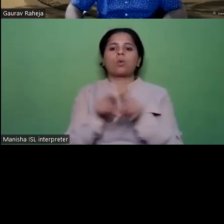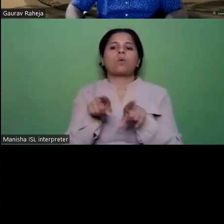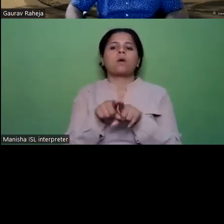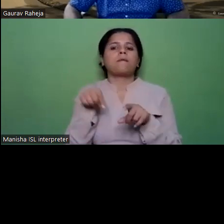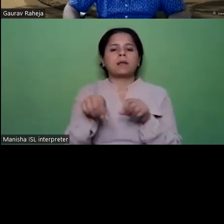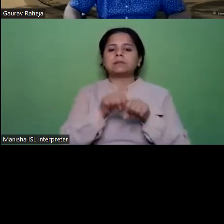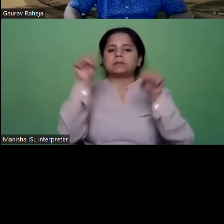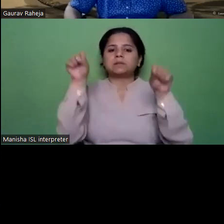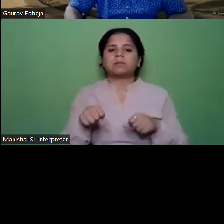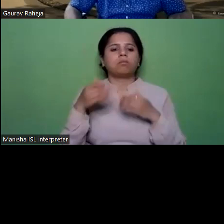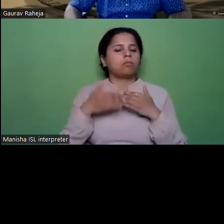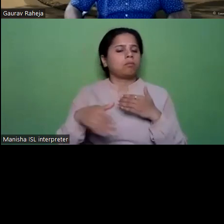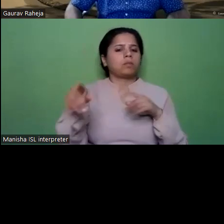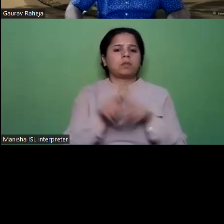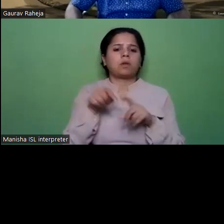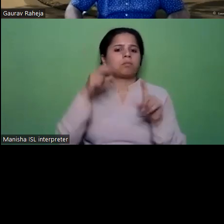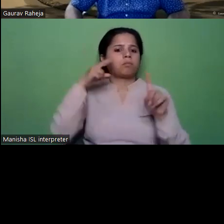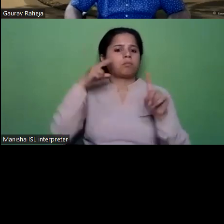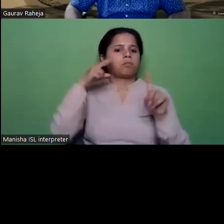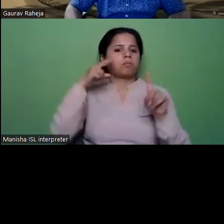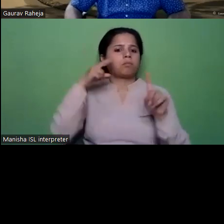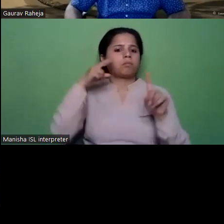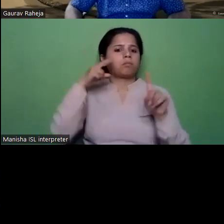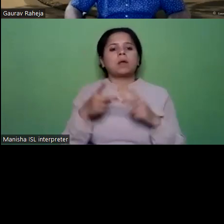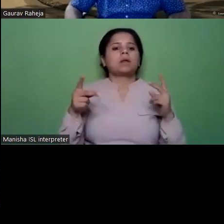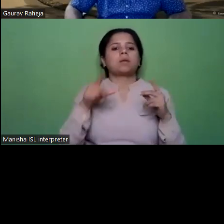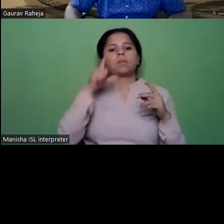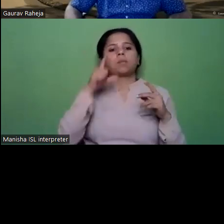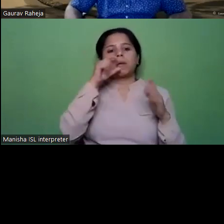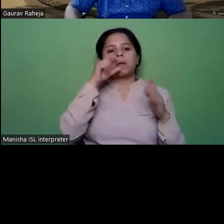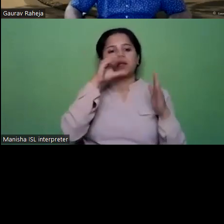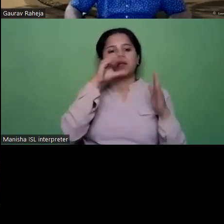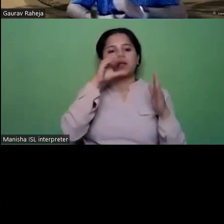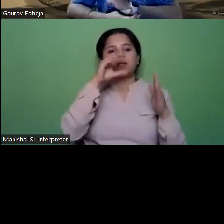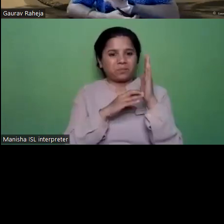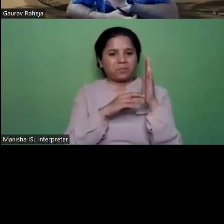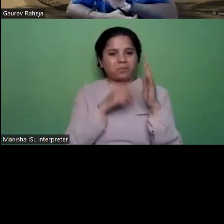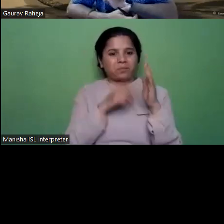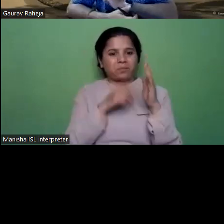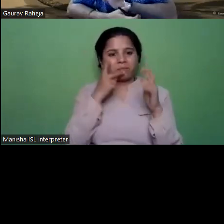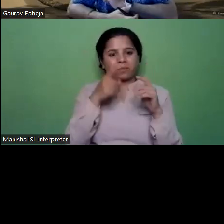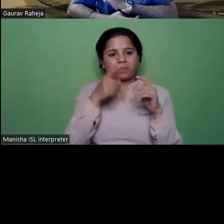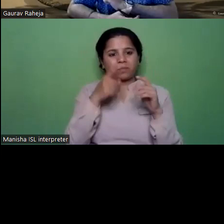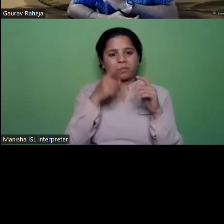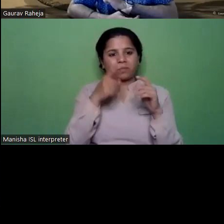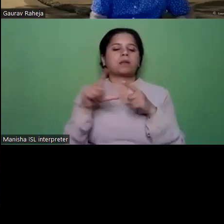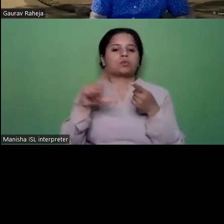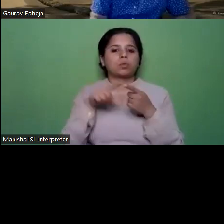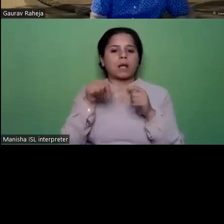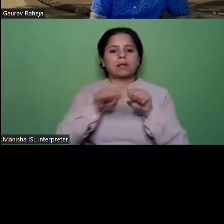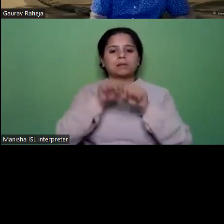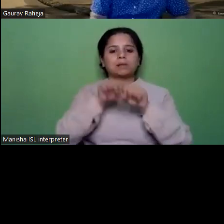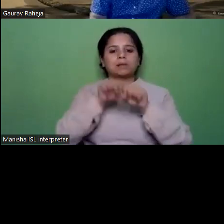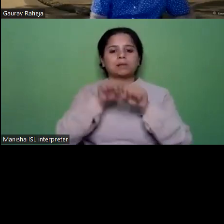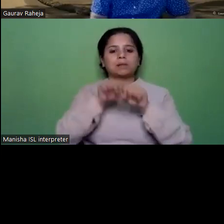system. The perceptible information of signage, again, a tactile system. Also, you'll find there